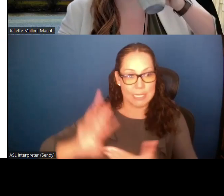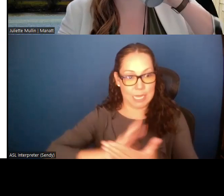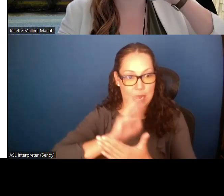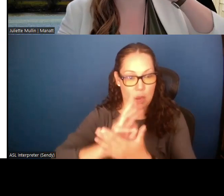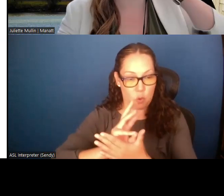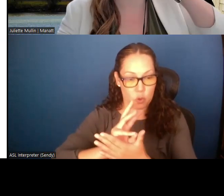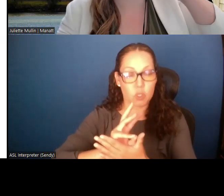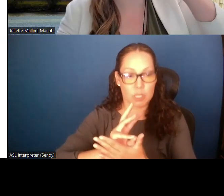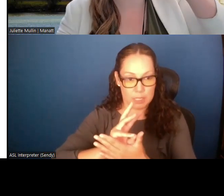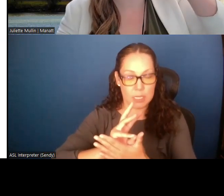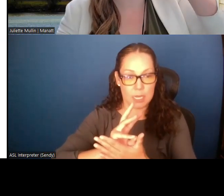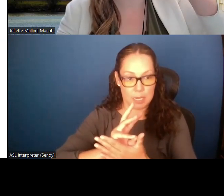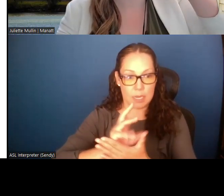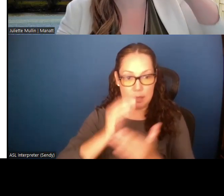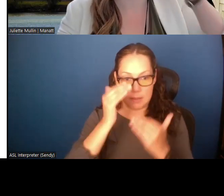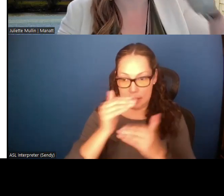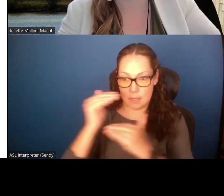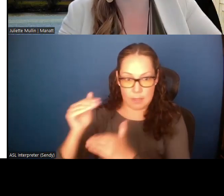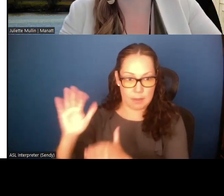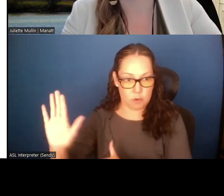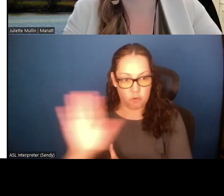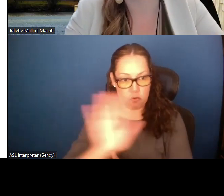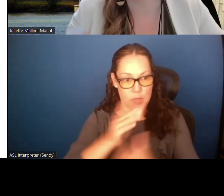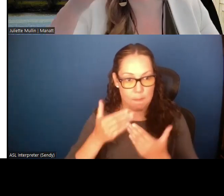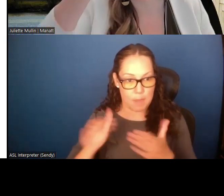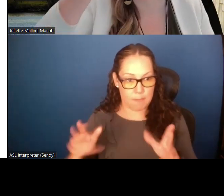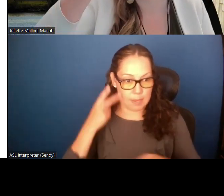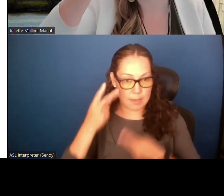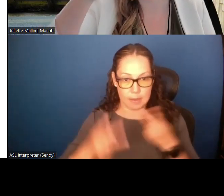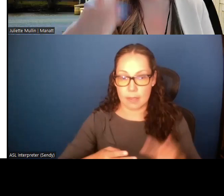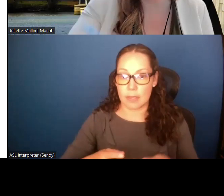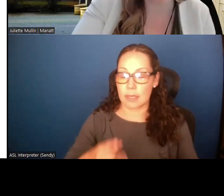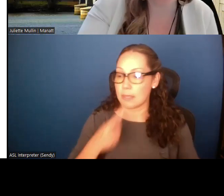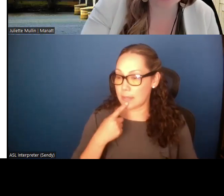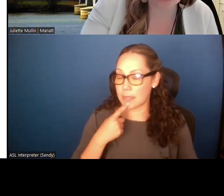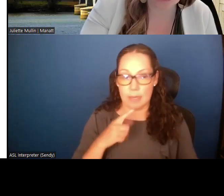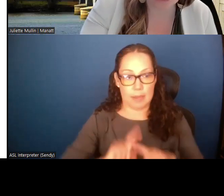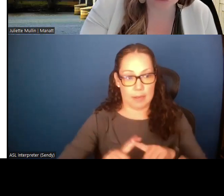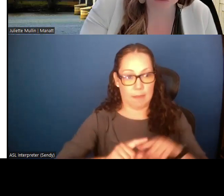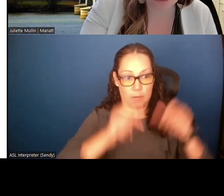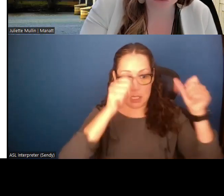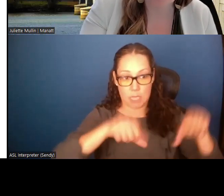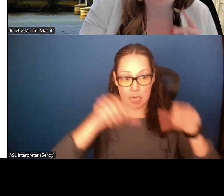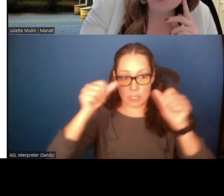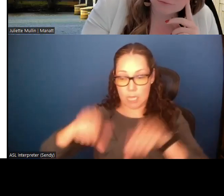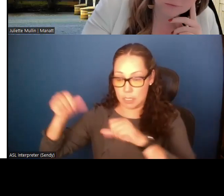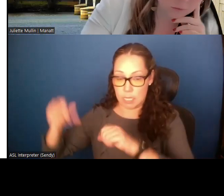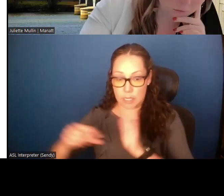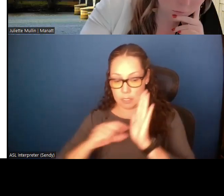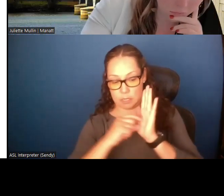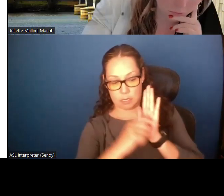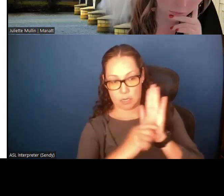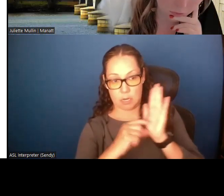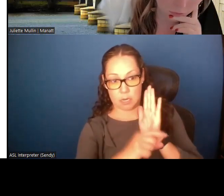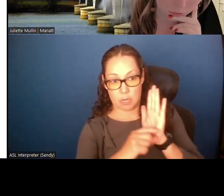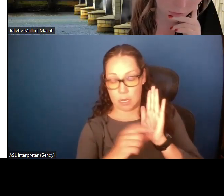a sign up on the door. There were several signs up on the front door, actually, that all stated the same thing. But in small print, it said, unless you've been